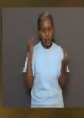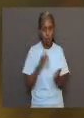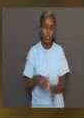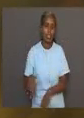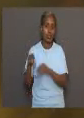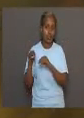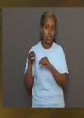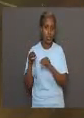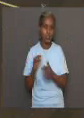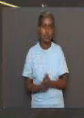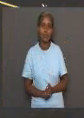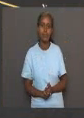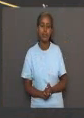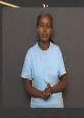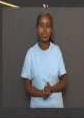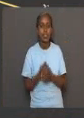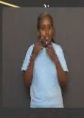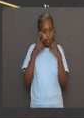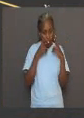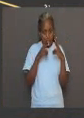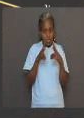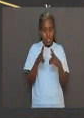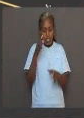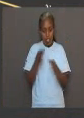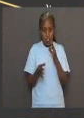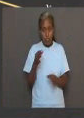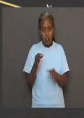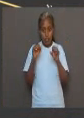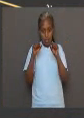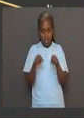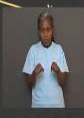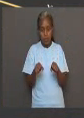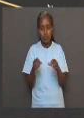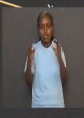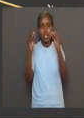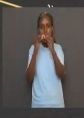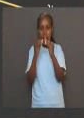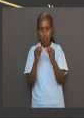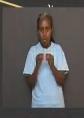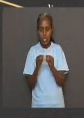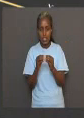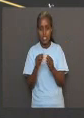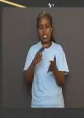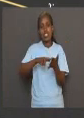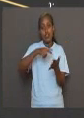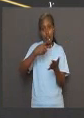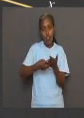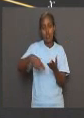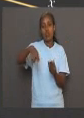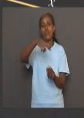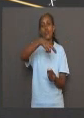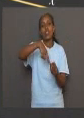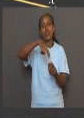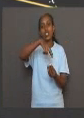Hello again, students. Let us see if you were able to calculate the volume